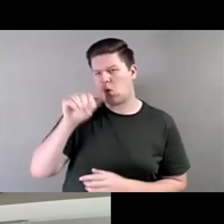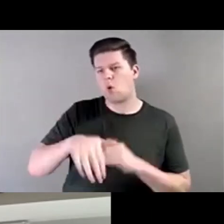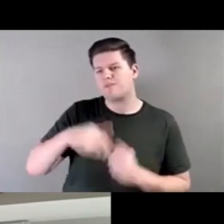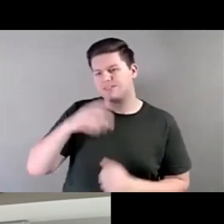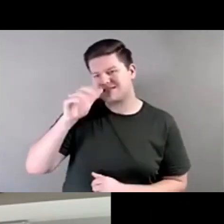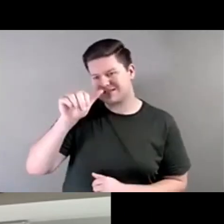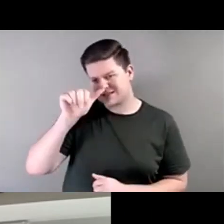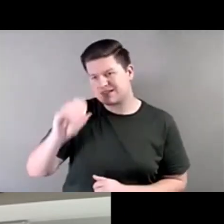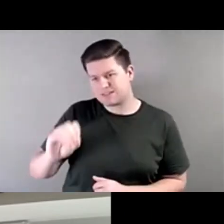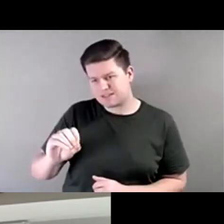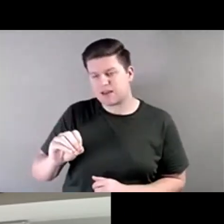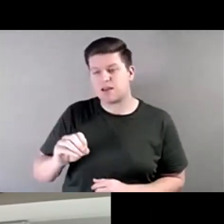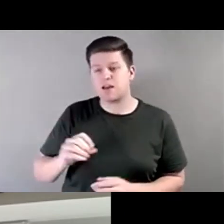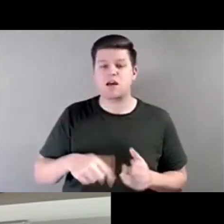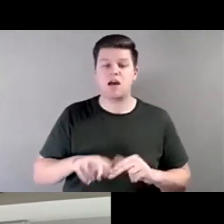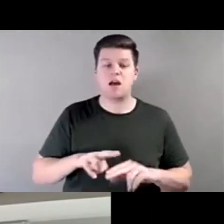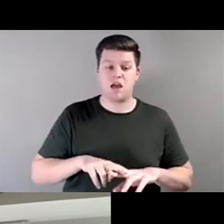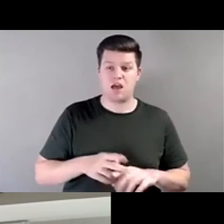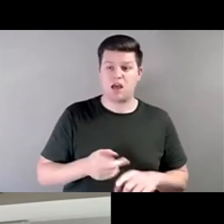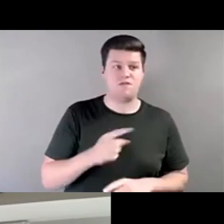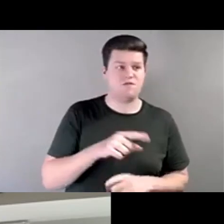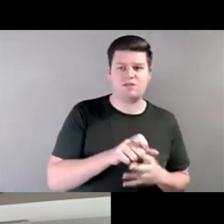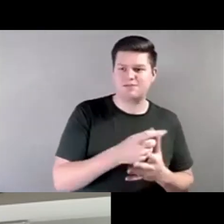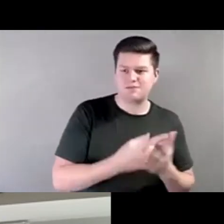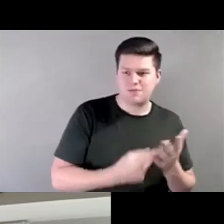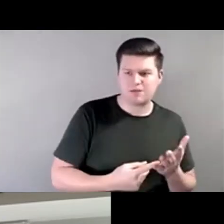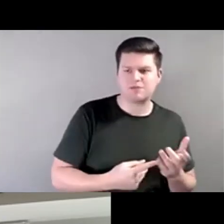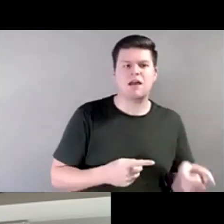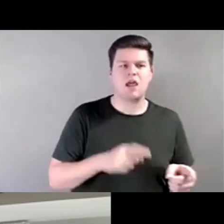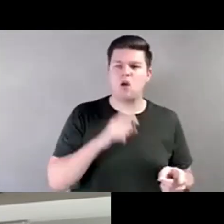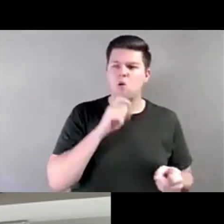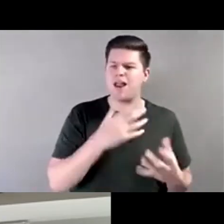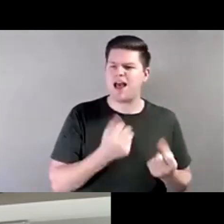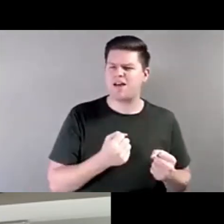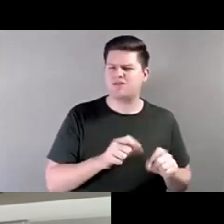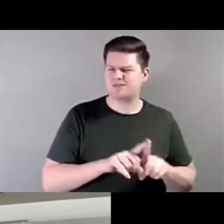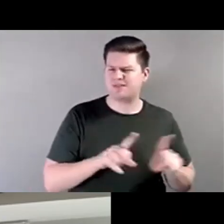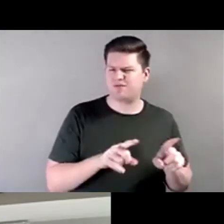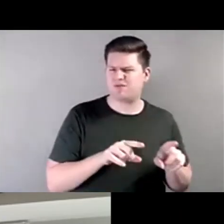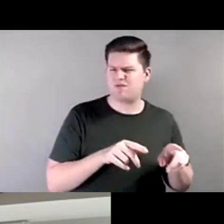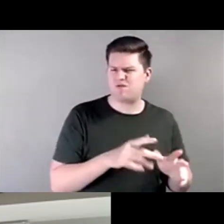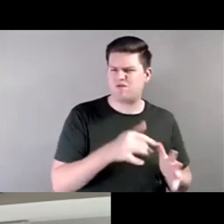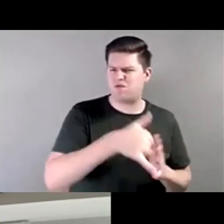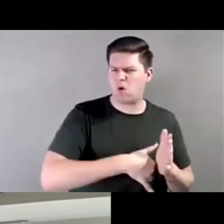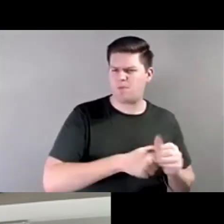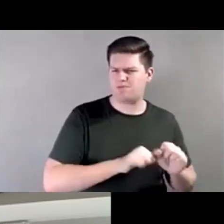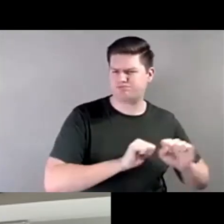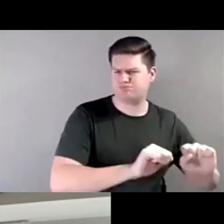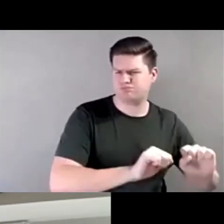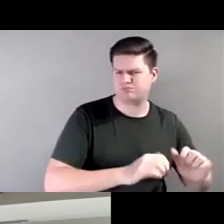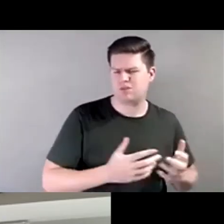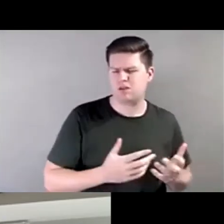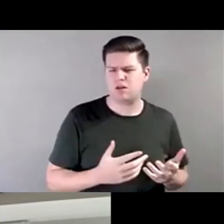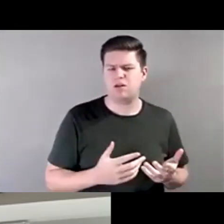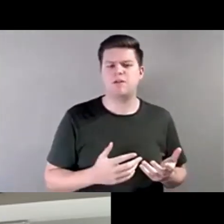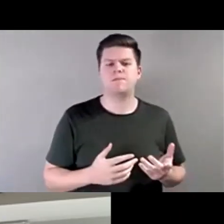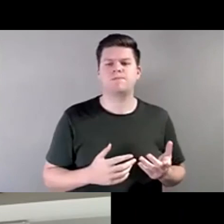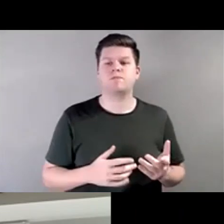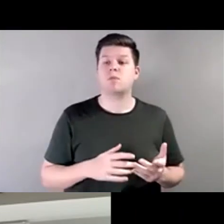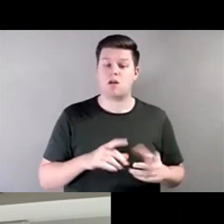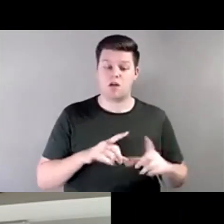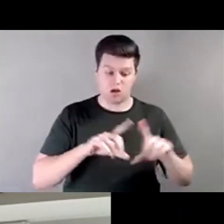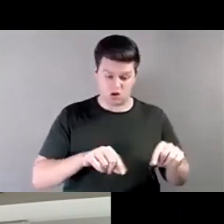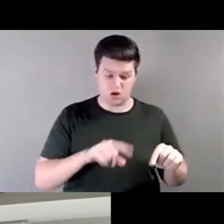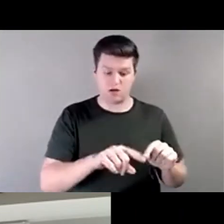holder, and there may be different classifications that they fill in for that. The card's then printed, it's got the